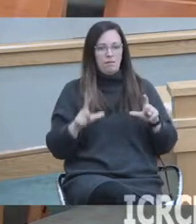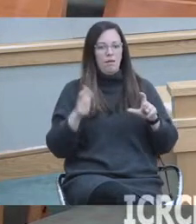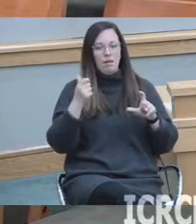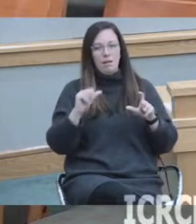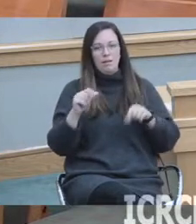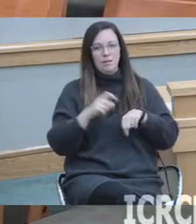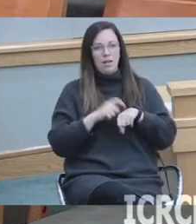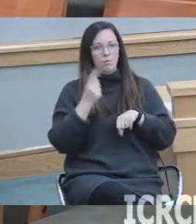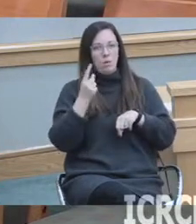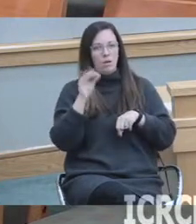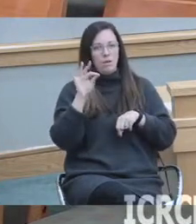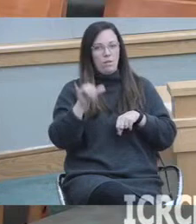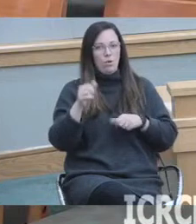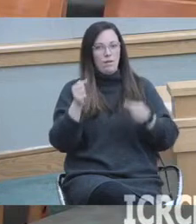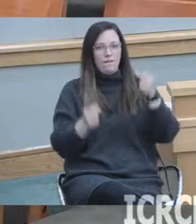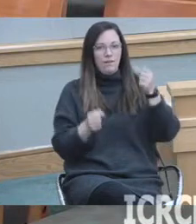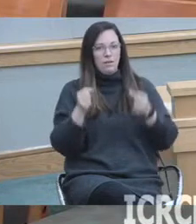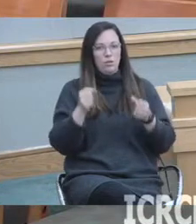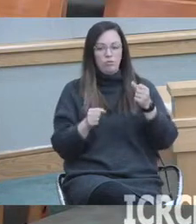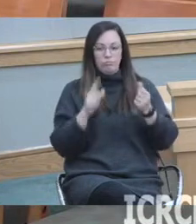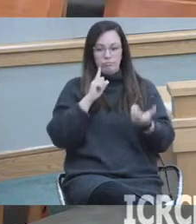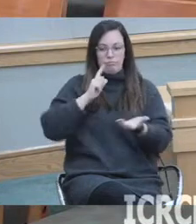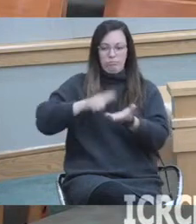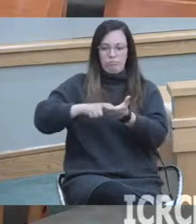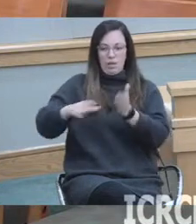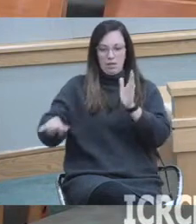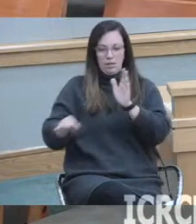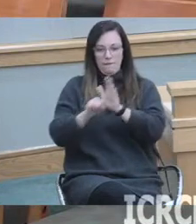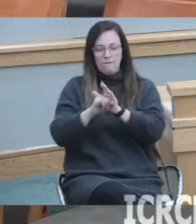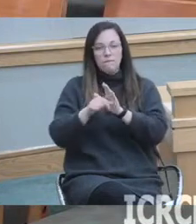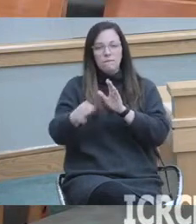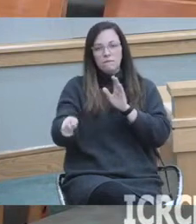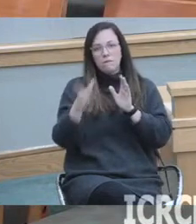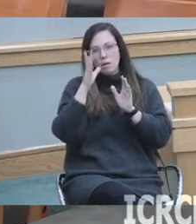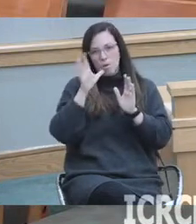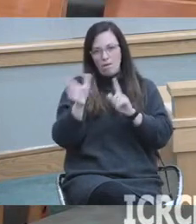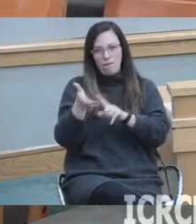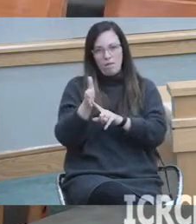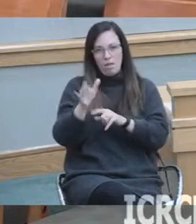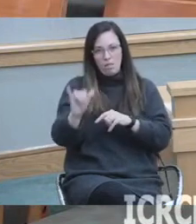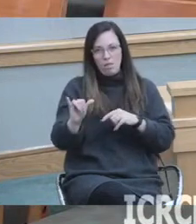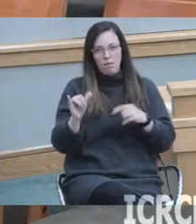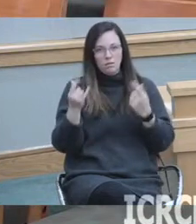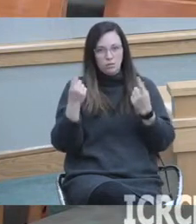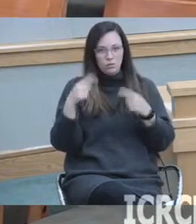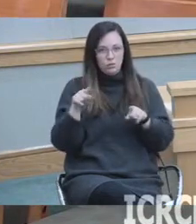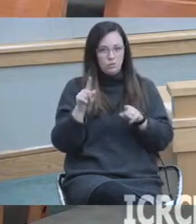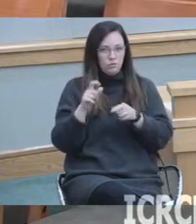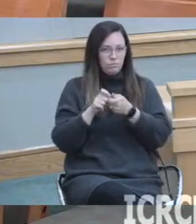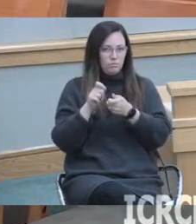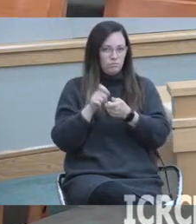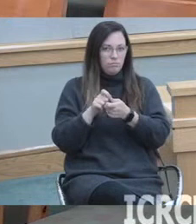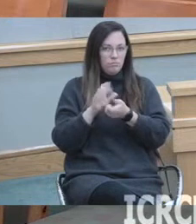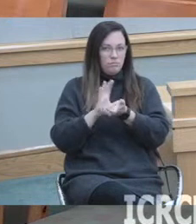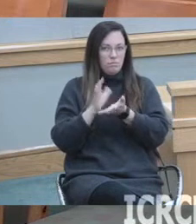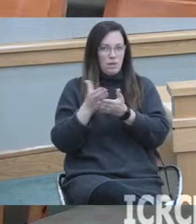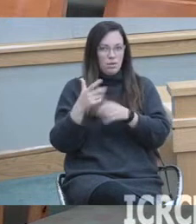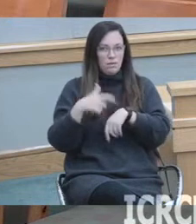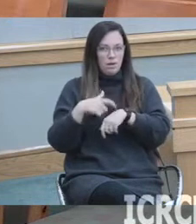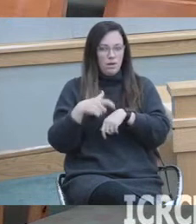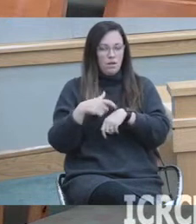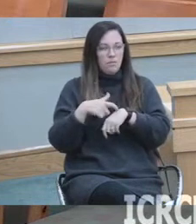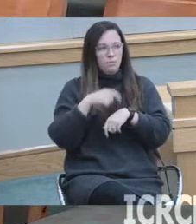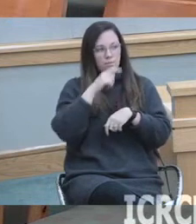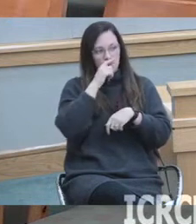vehicles that meets that identification, it'll flag those during a certain period of time. Even if you